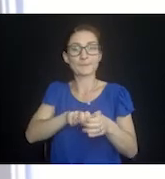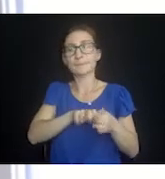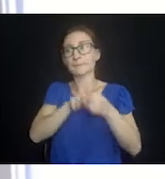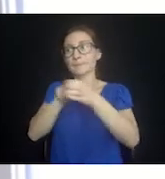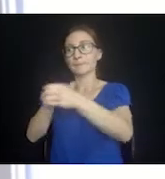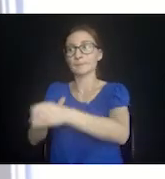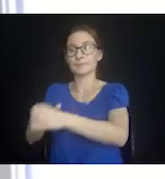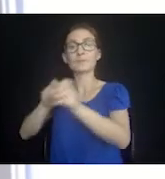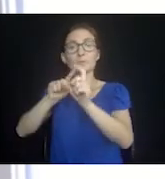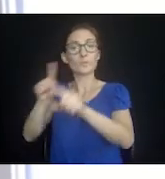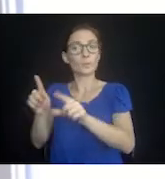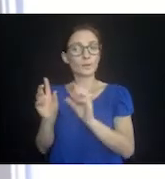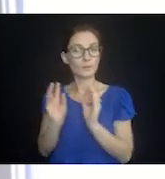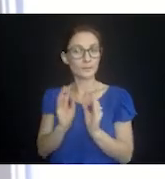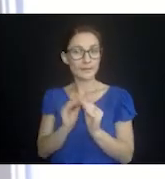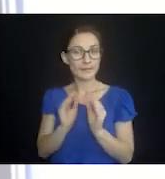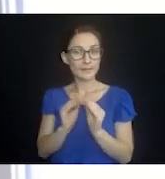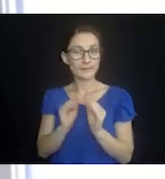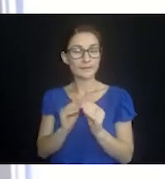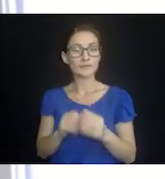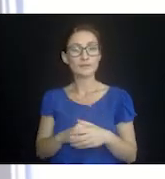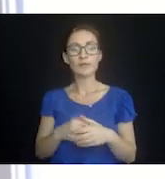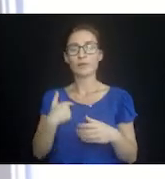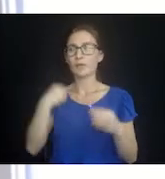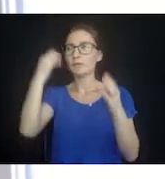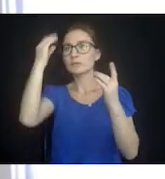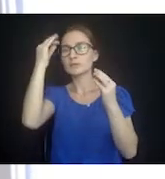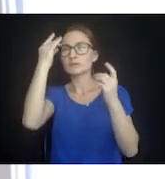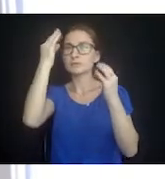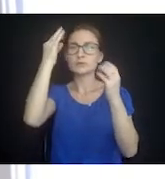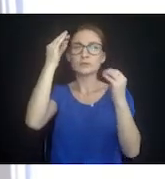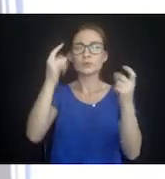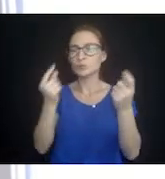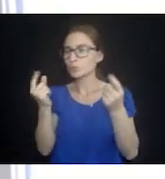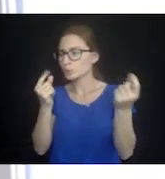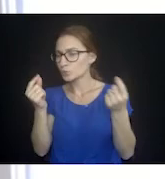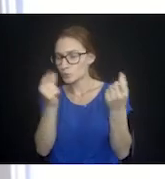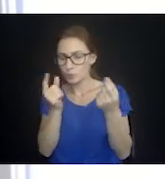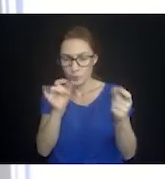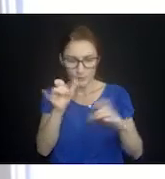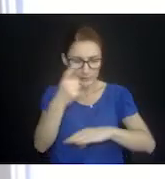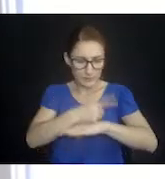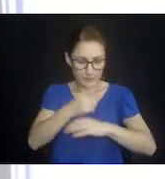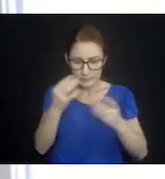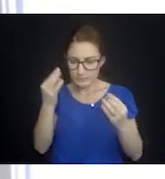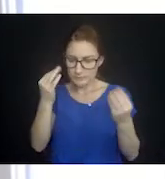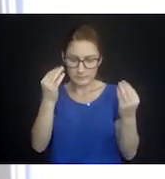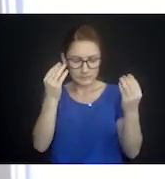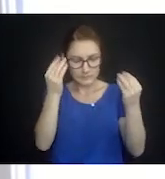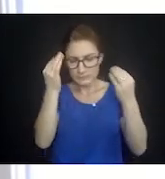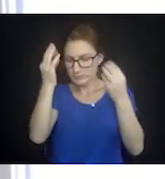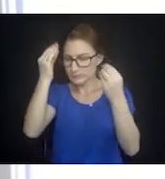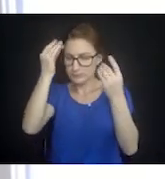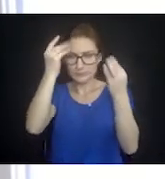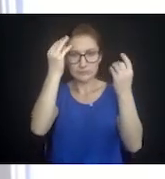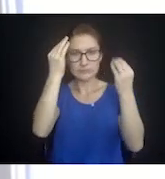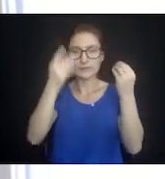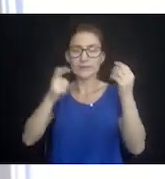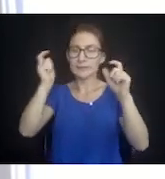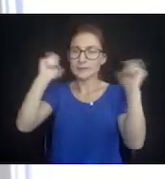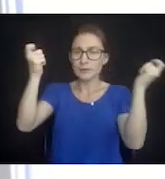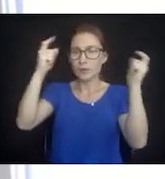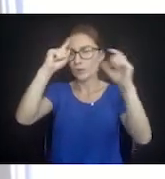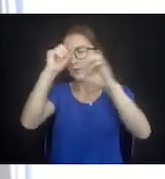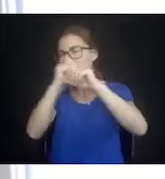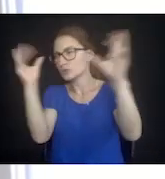And then I got in my car on time to drive to work to the meeting, and thinking of all the